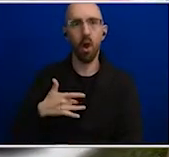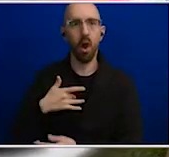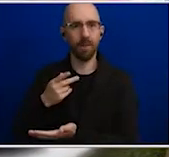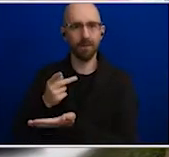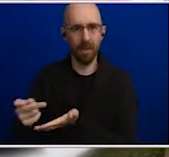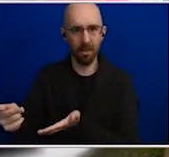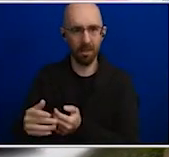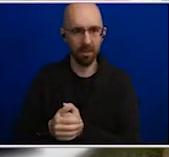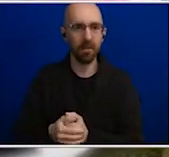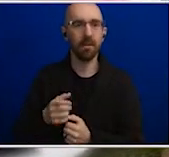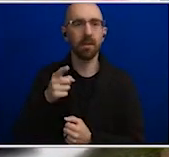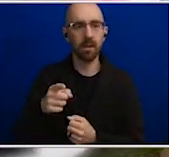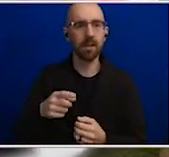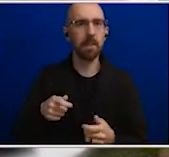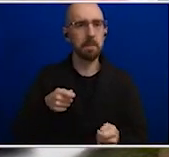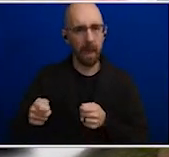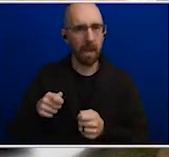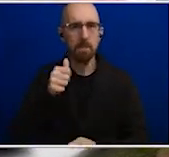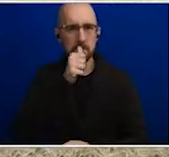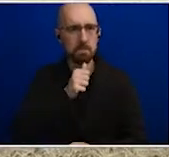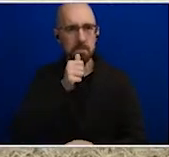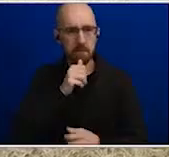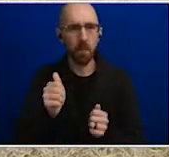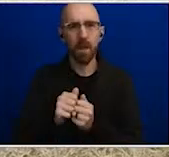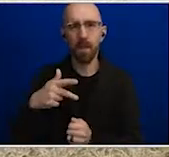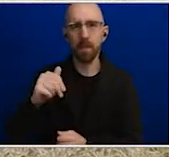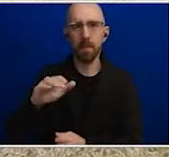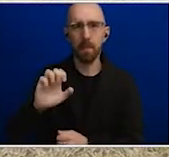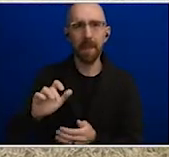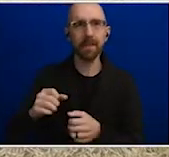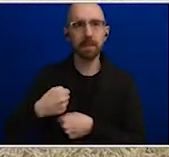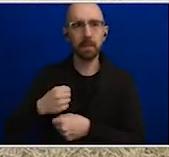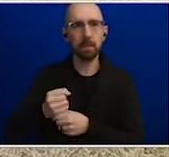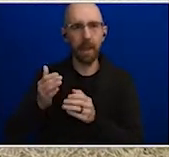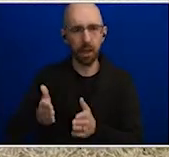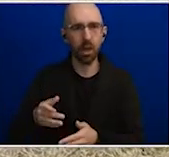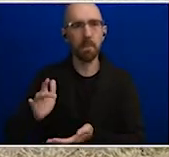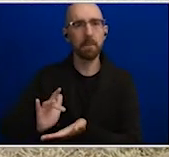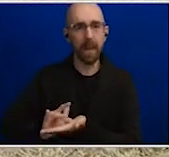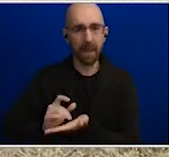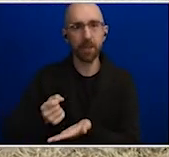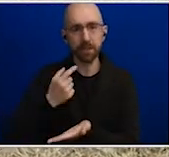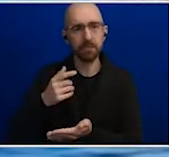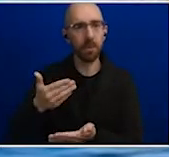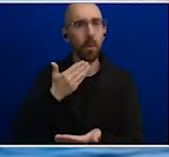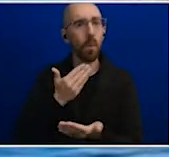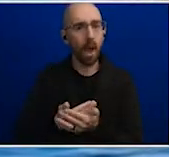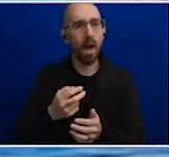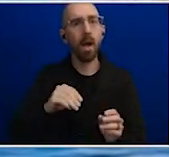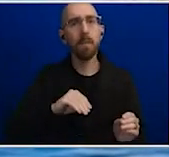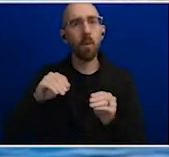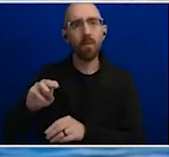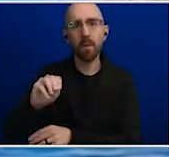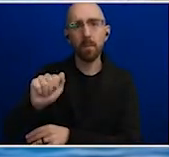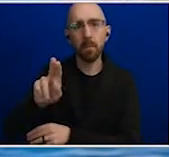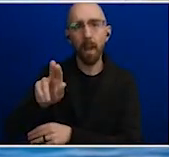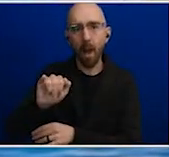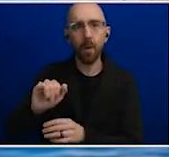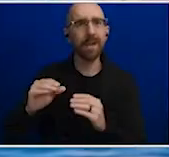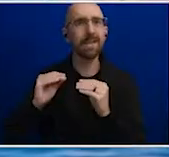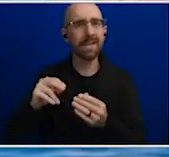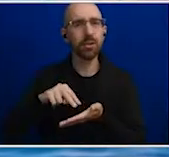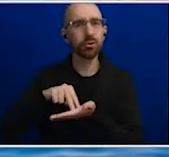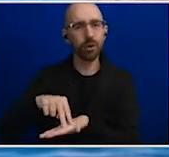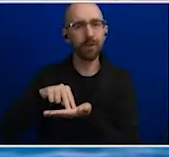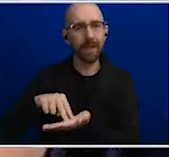it for years with a pacemaker and medication. Doing so well, he moved to Maui to teach surfing and lead kayaking and whale